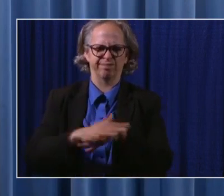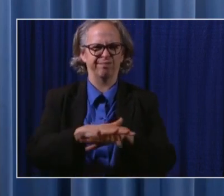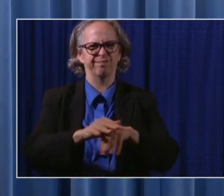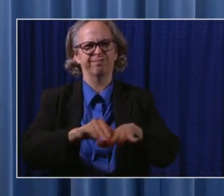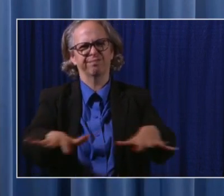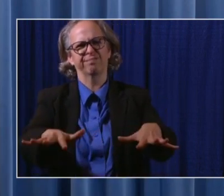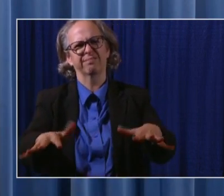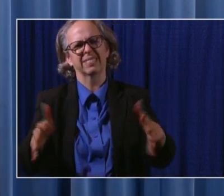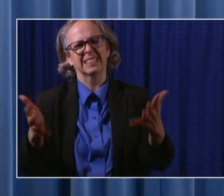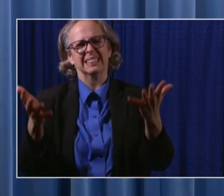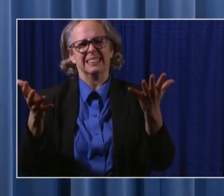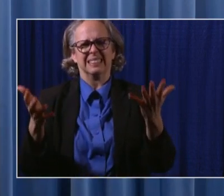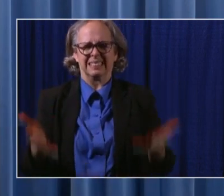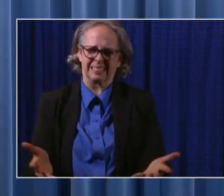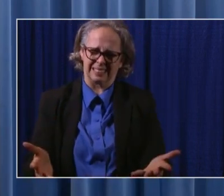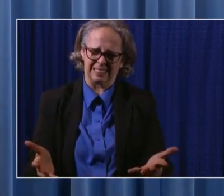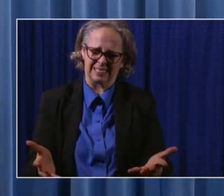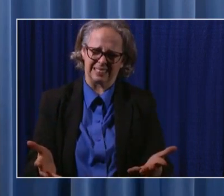are